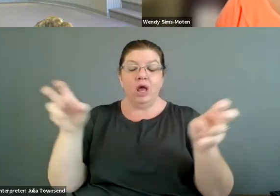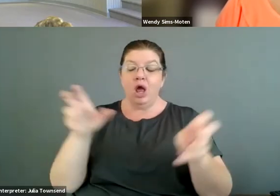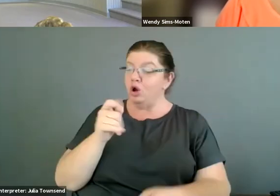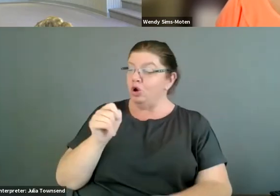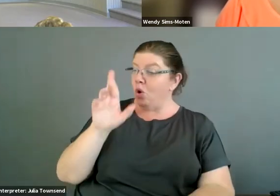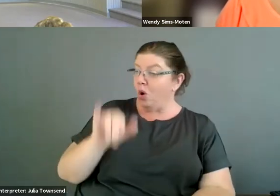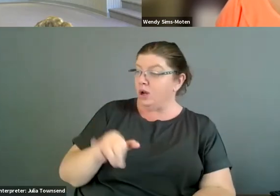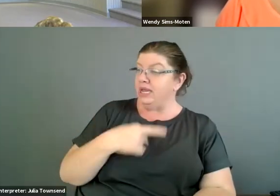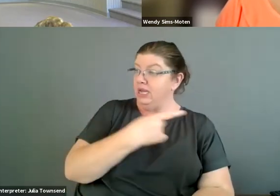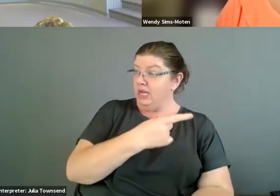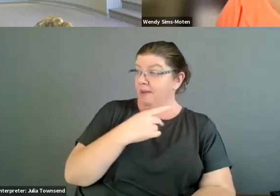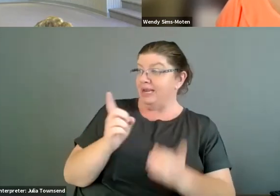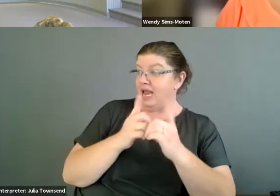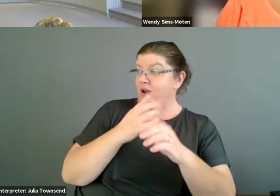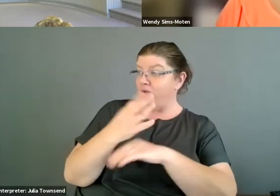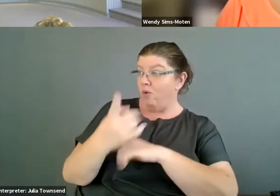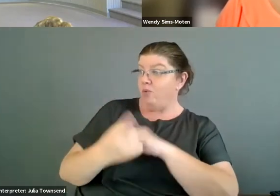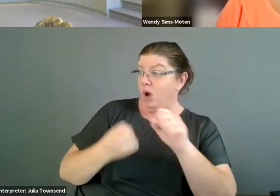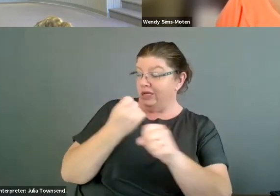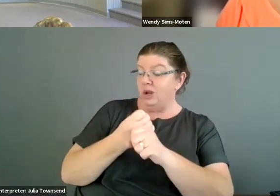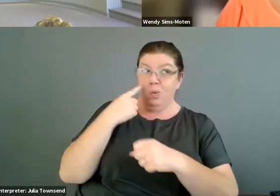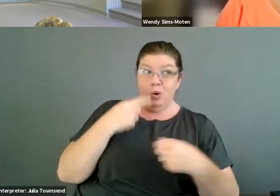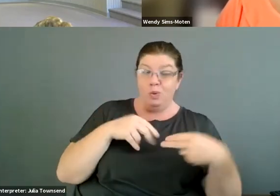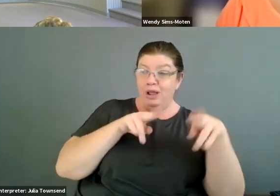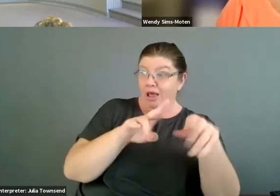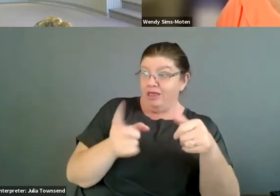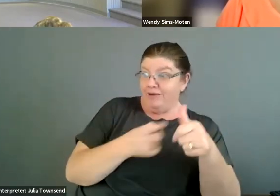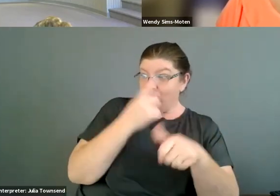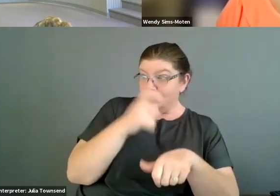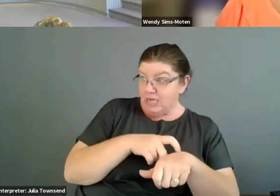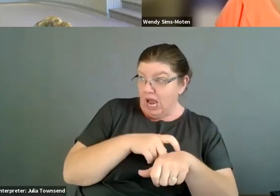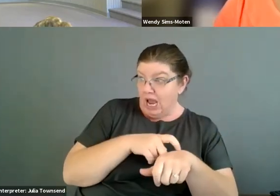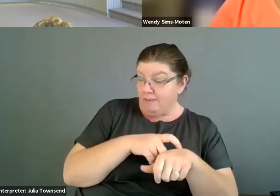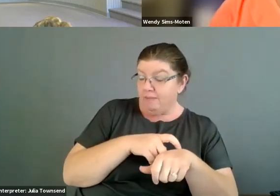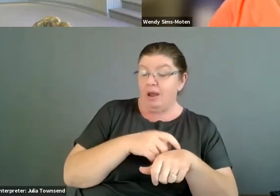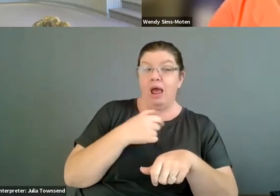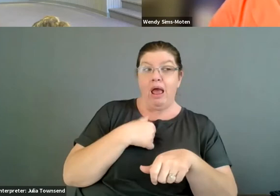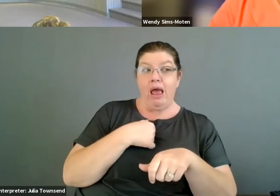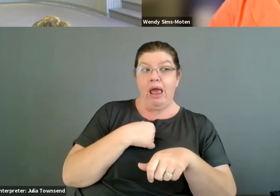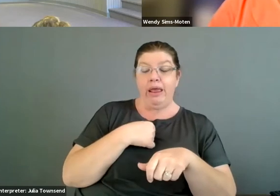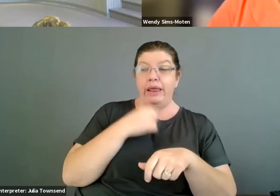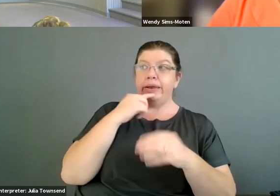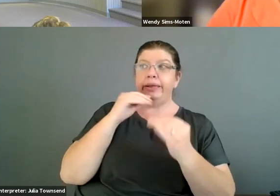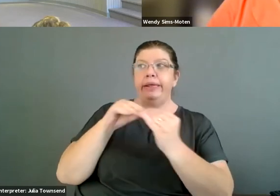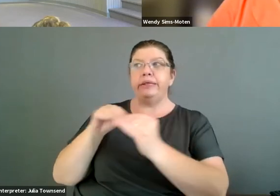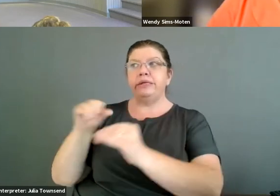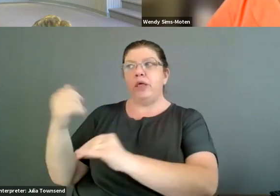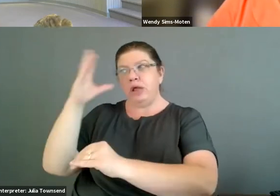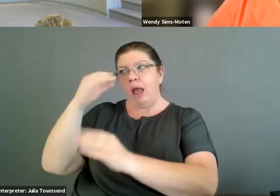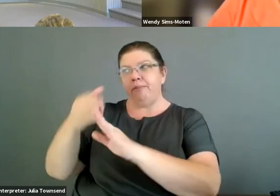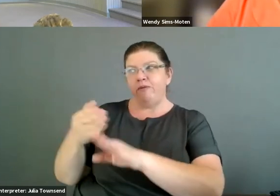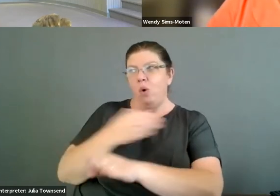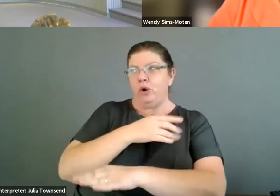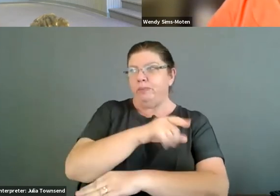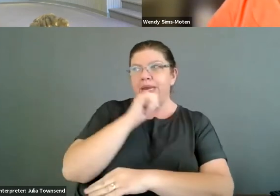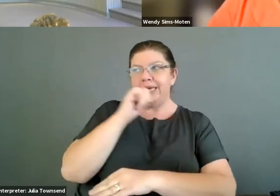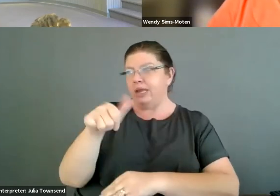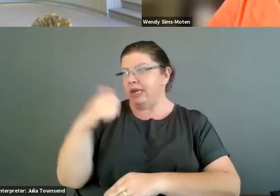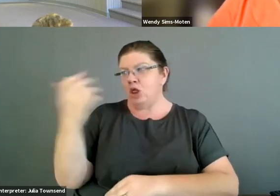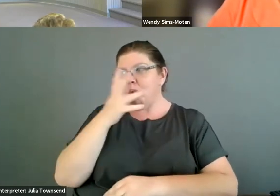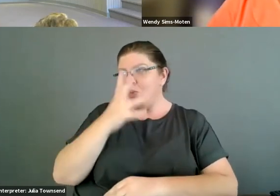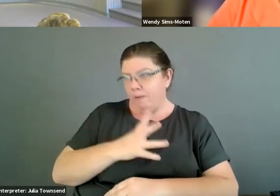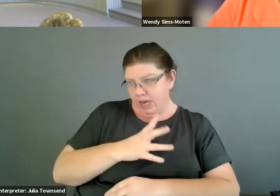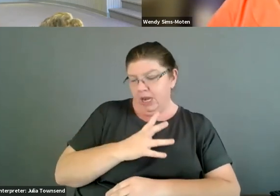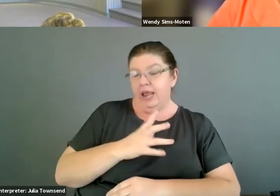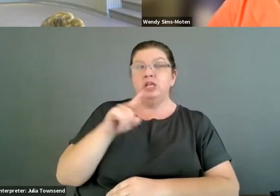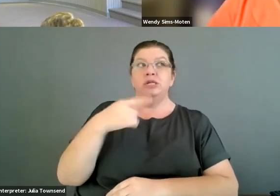I have been dating for over a year. When we slept together for the first time, I had kissed a few guys before her, but never another woman. Let's just